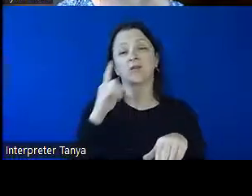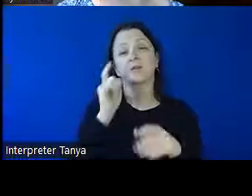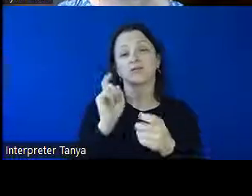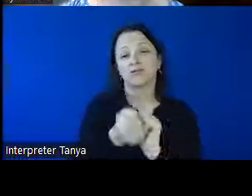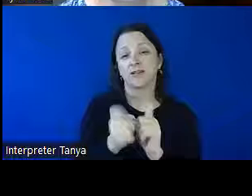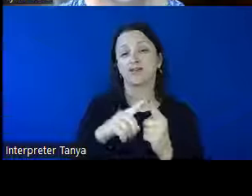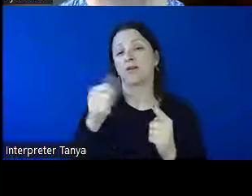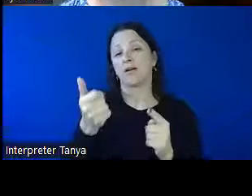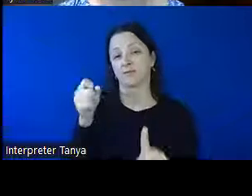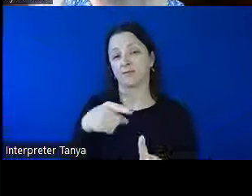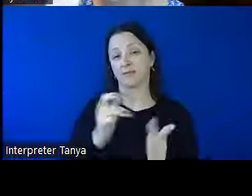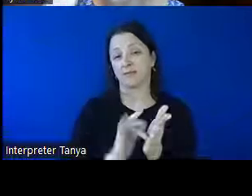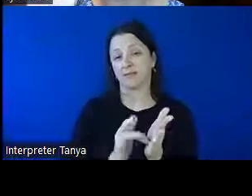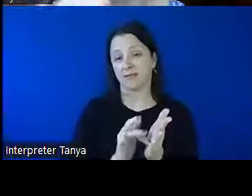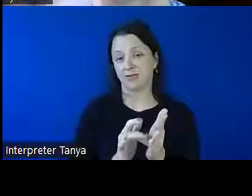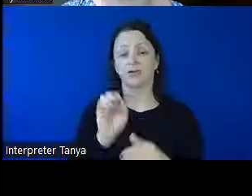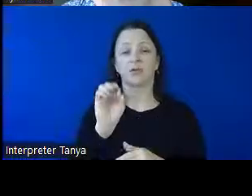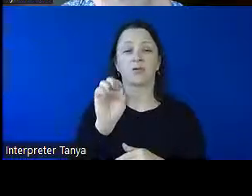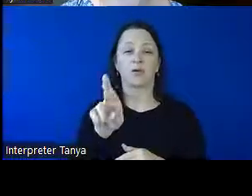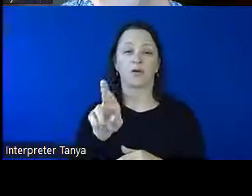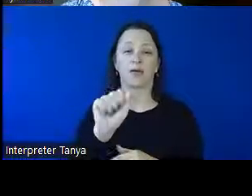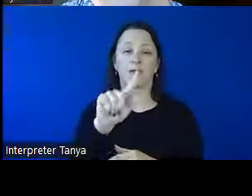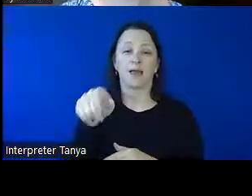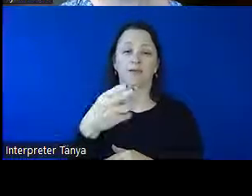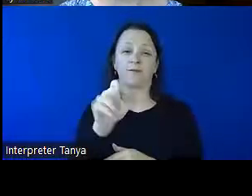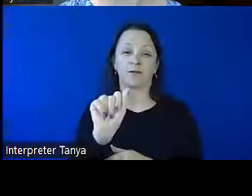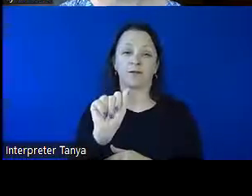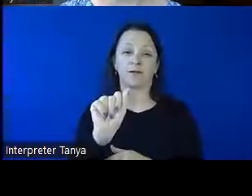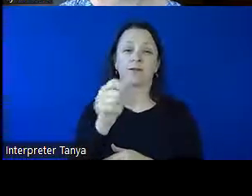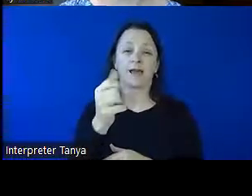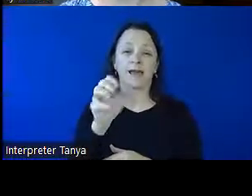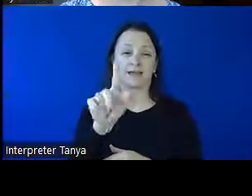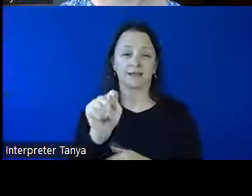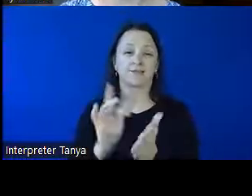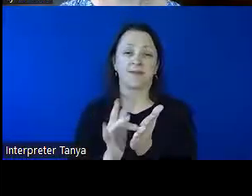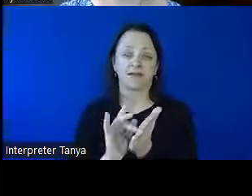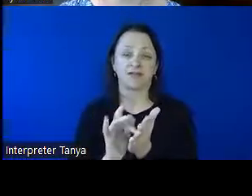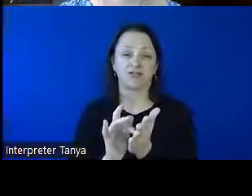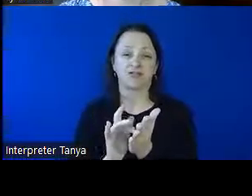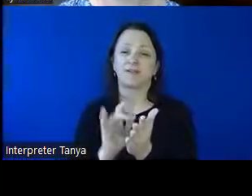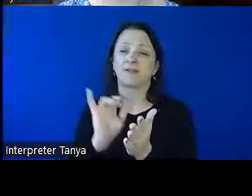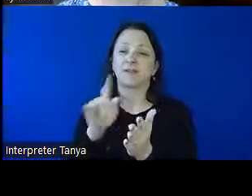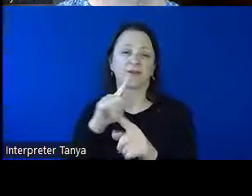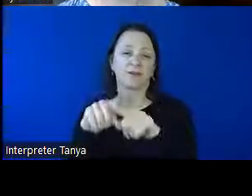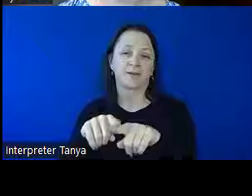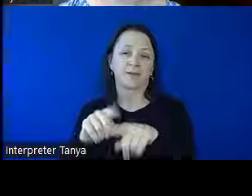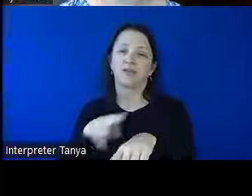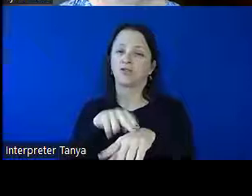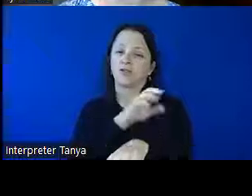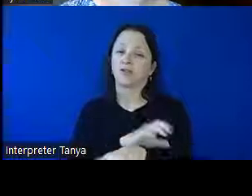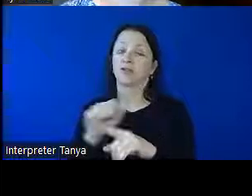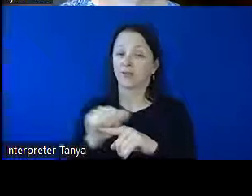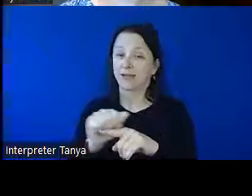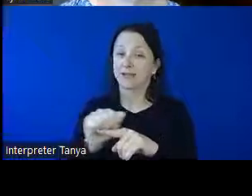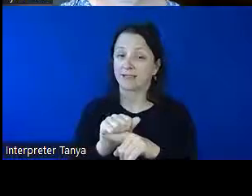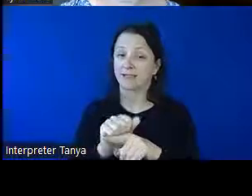stimulant medicine or to an alpha adrenergic agonist. And that will really be based on normal clinical practice,